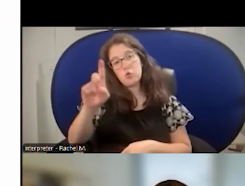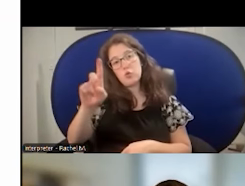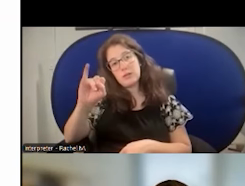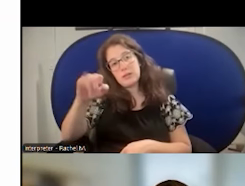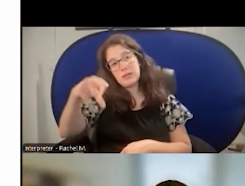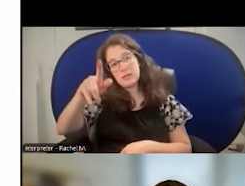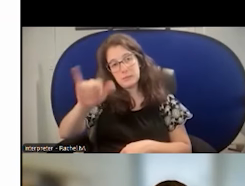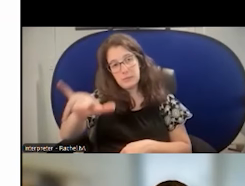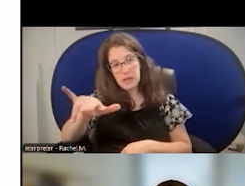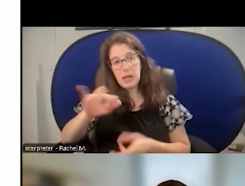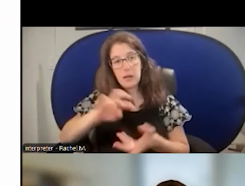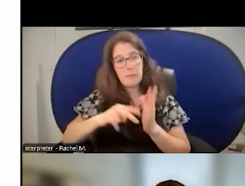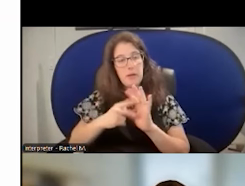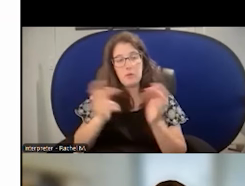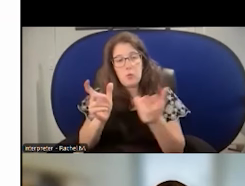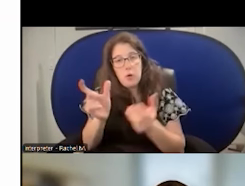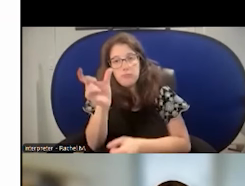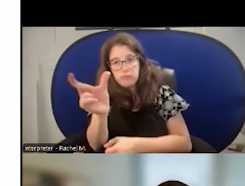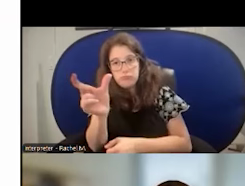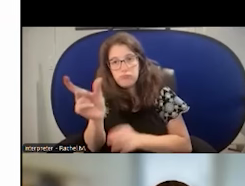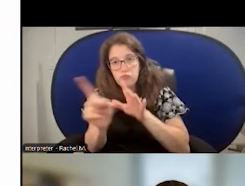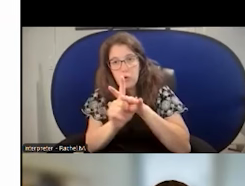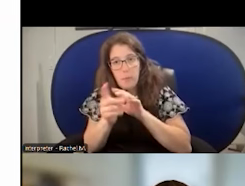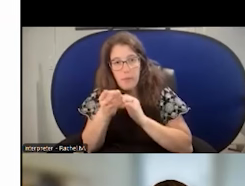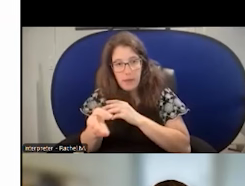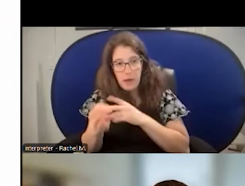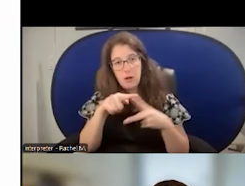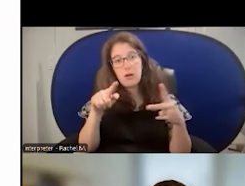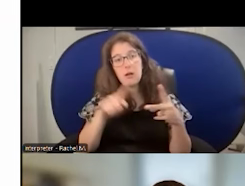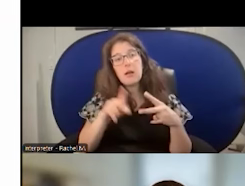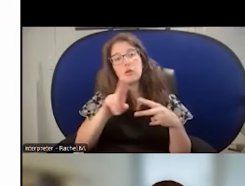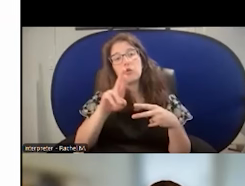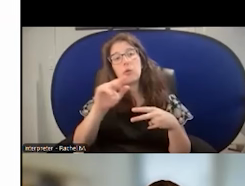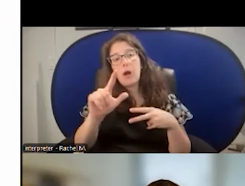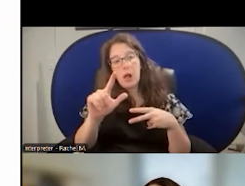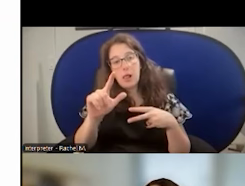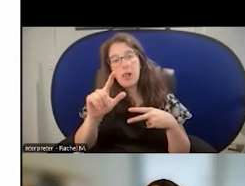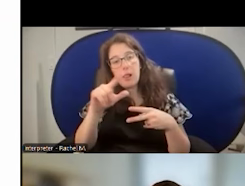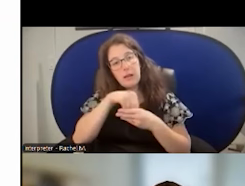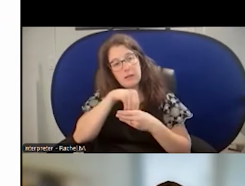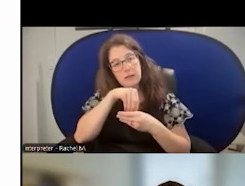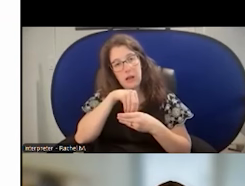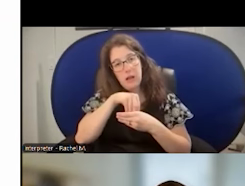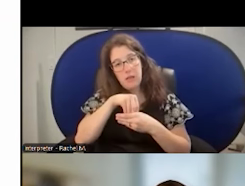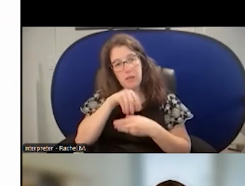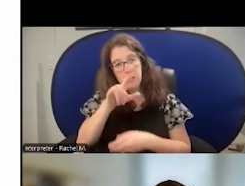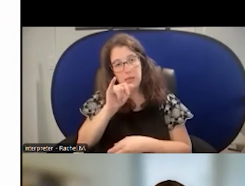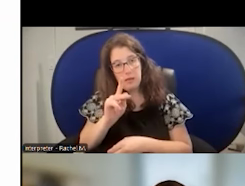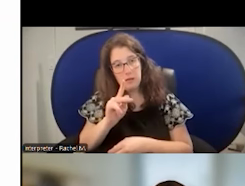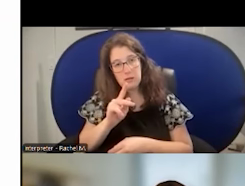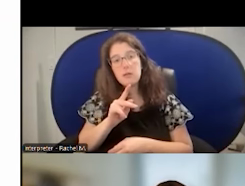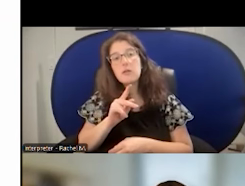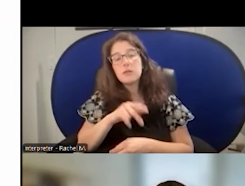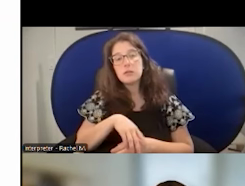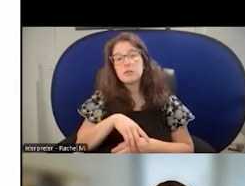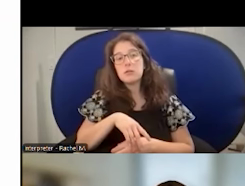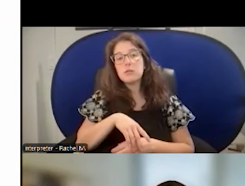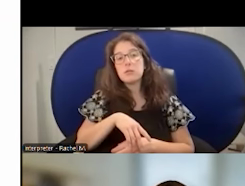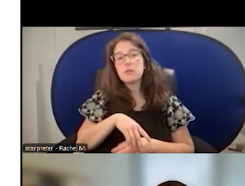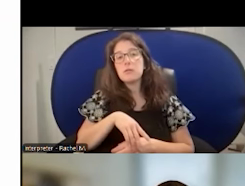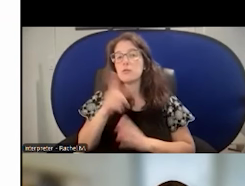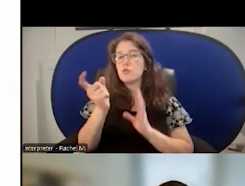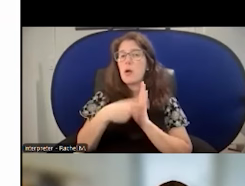be able to enter the URL. Now, by the default, these links are going to open in the same window or